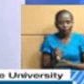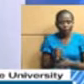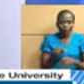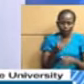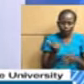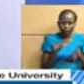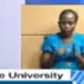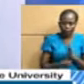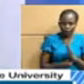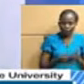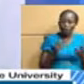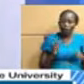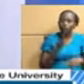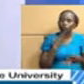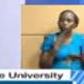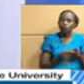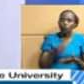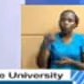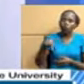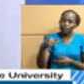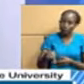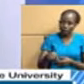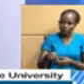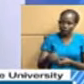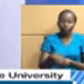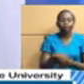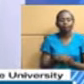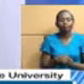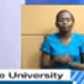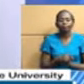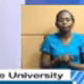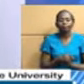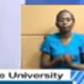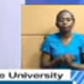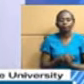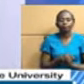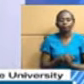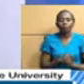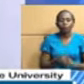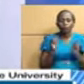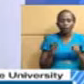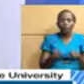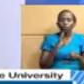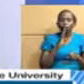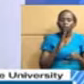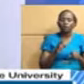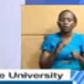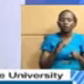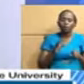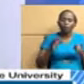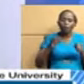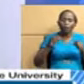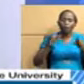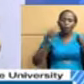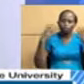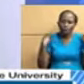should be of good quality enough to be effective, should be feasible to provide. In other words, you